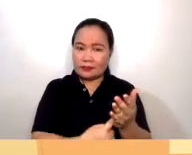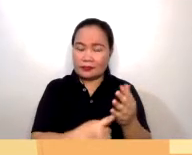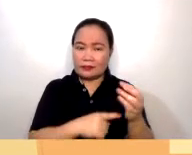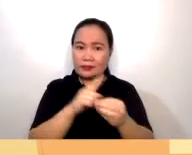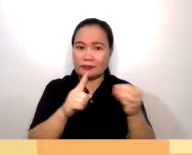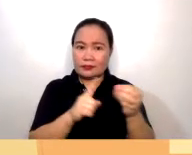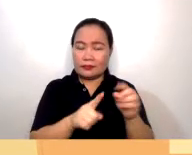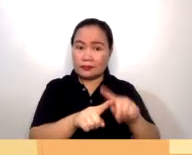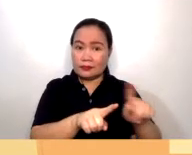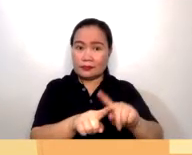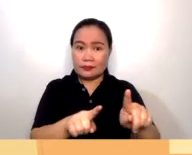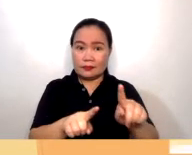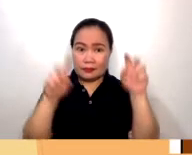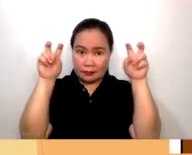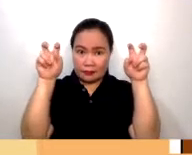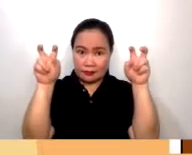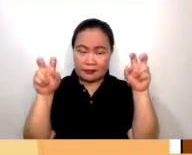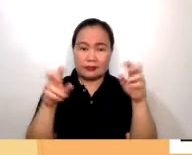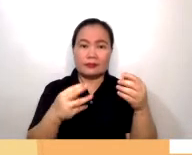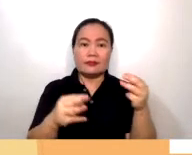topics in mathematics.